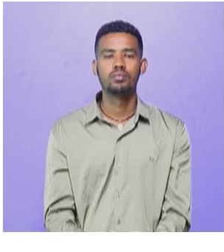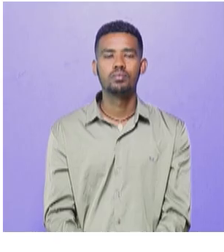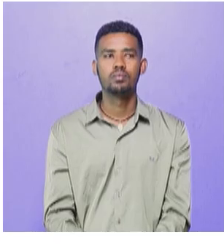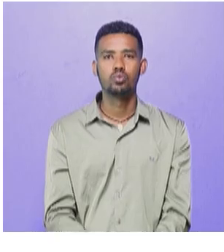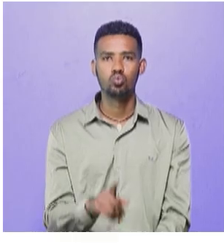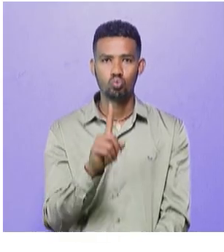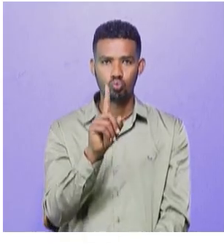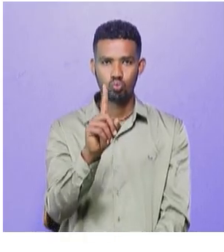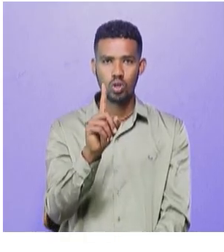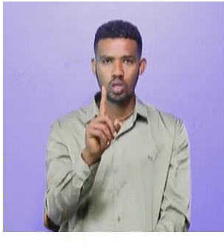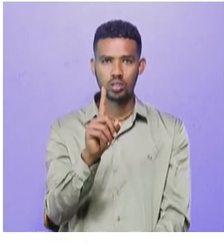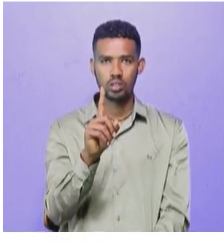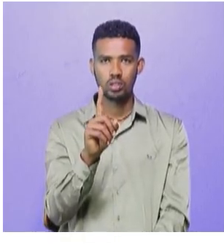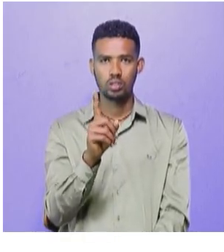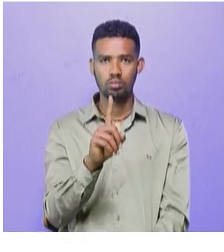1 toy,